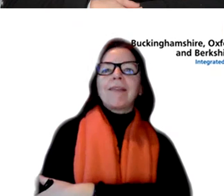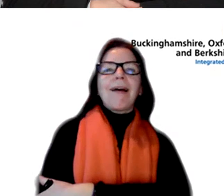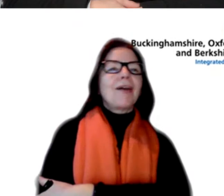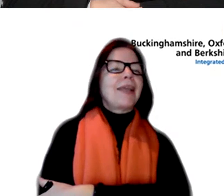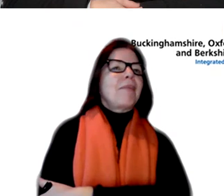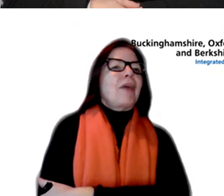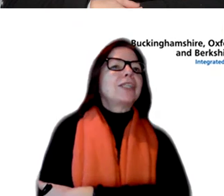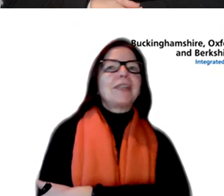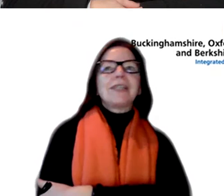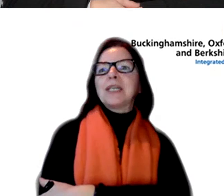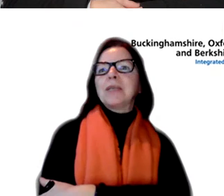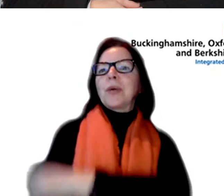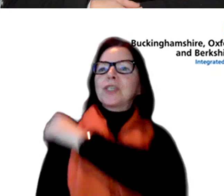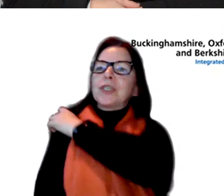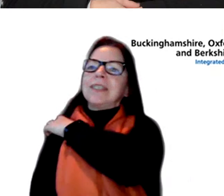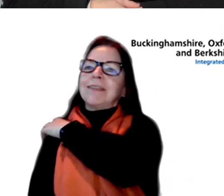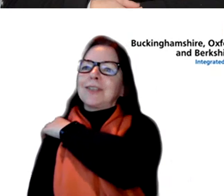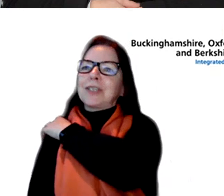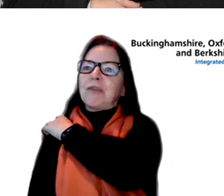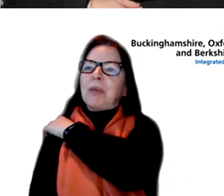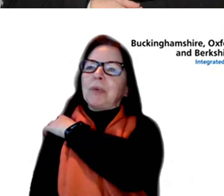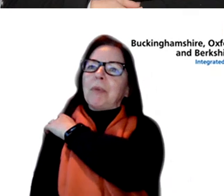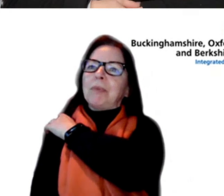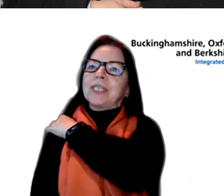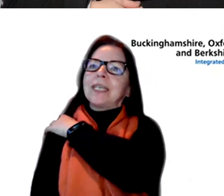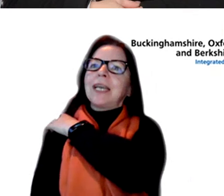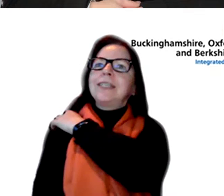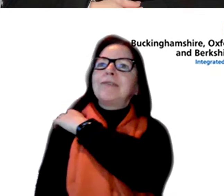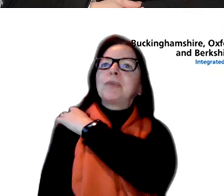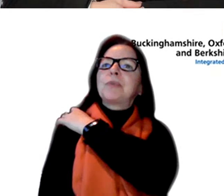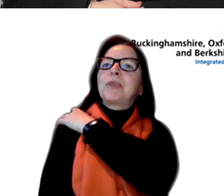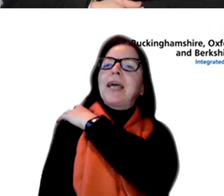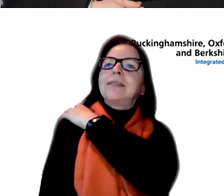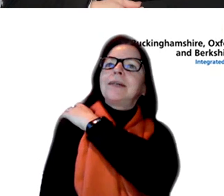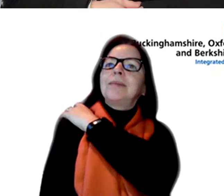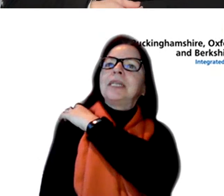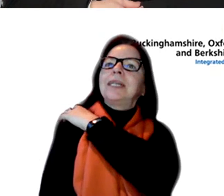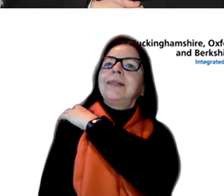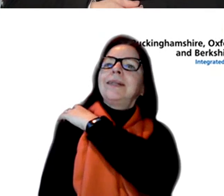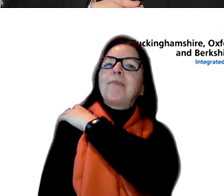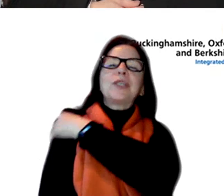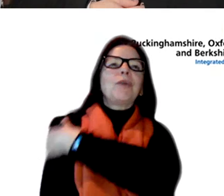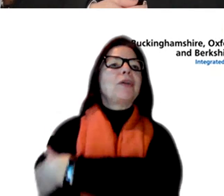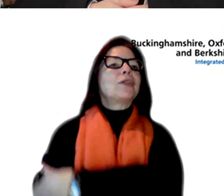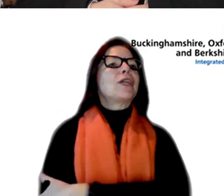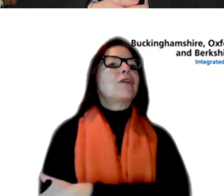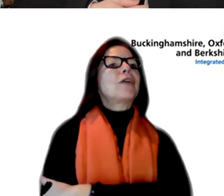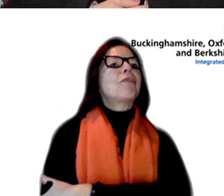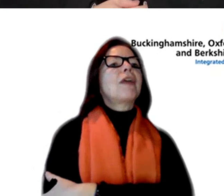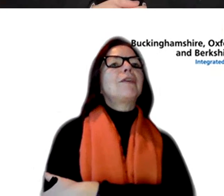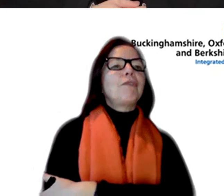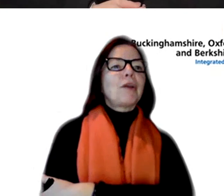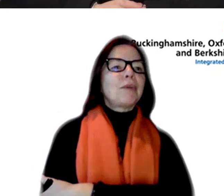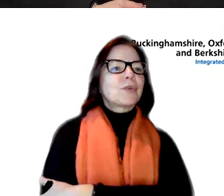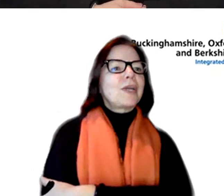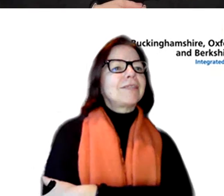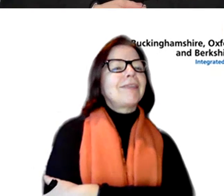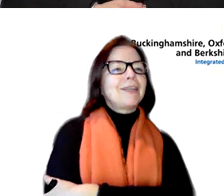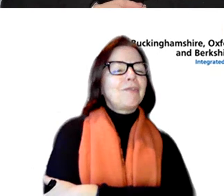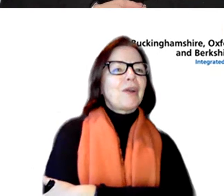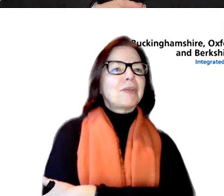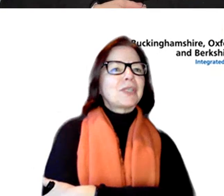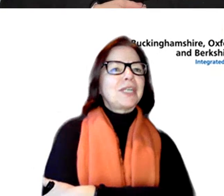So I don't think there's any more questions. I'll just give people a moment just in case if anyone wants to put their hand up. I'm assuming not. So thank you very